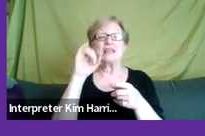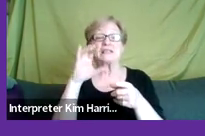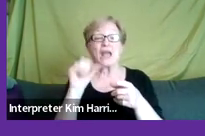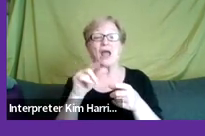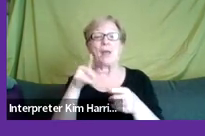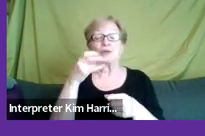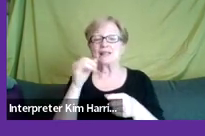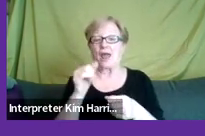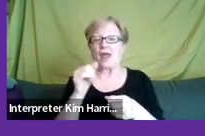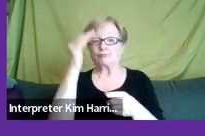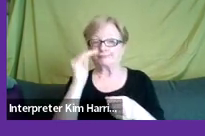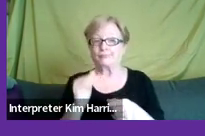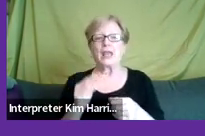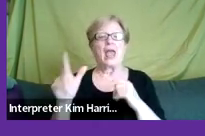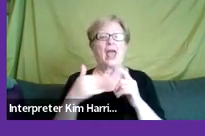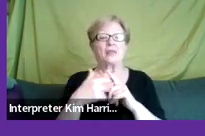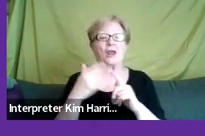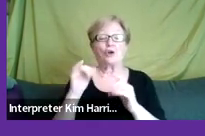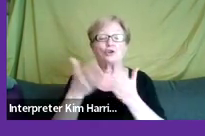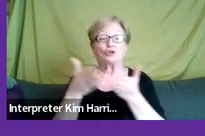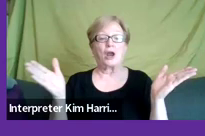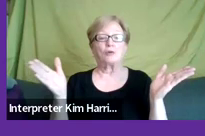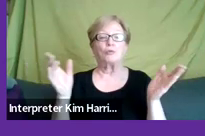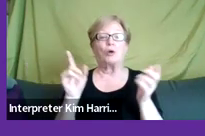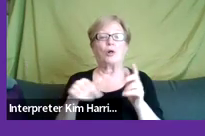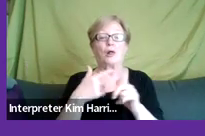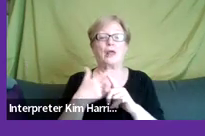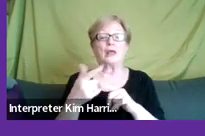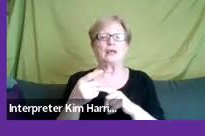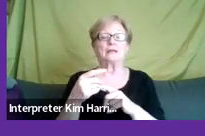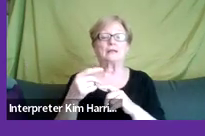via our general MDRC email, which is